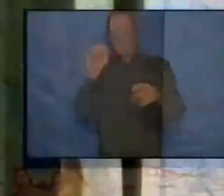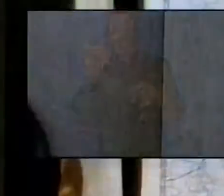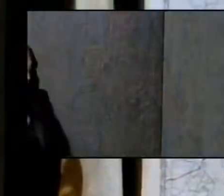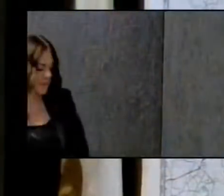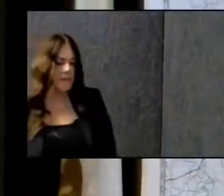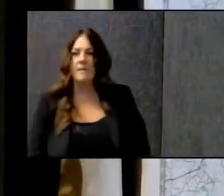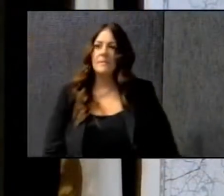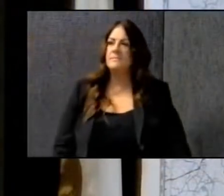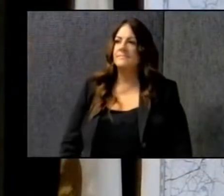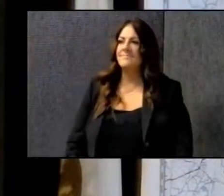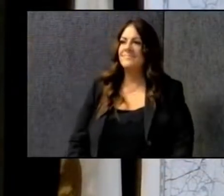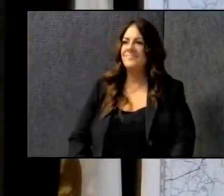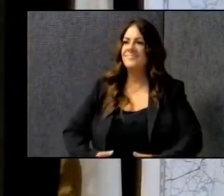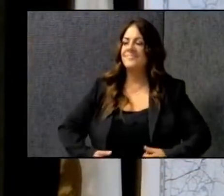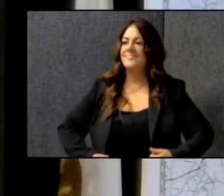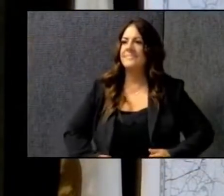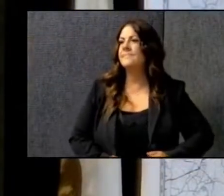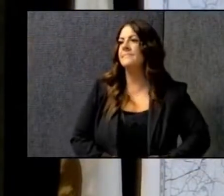Isaac.